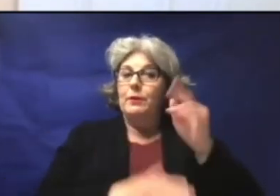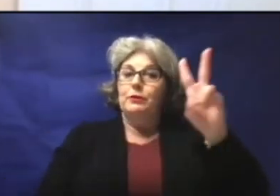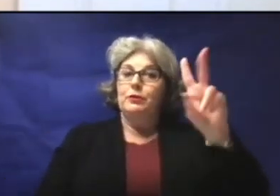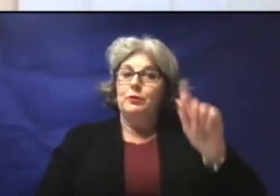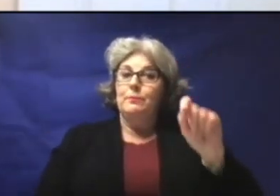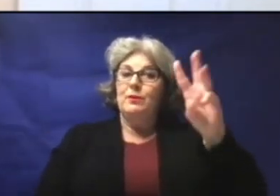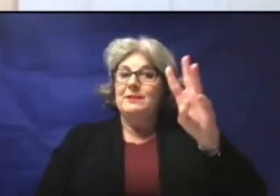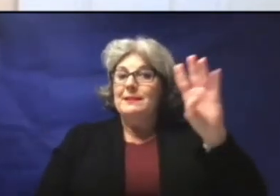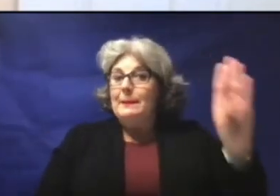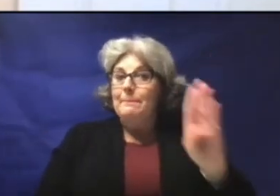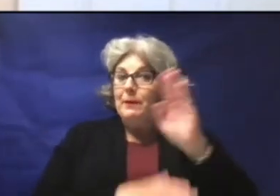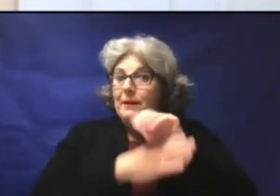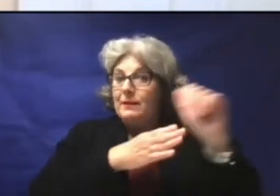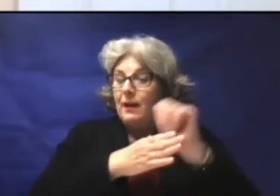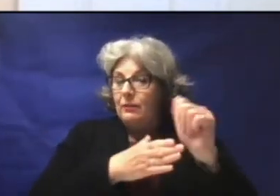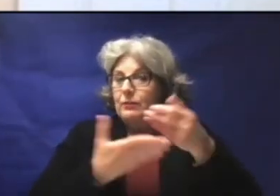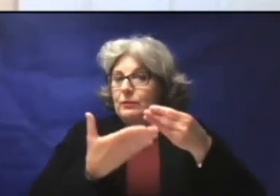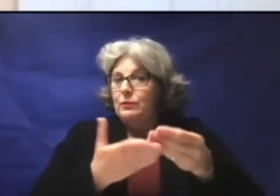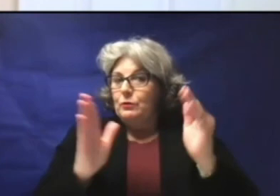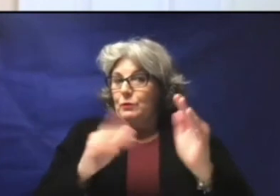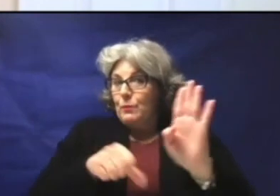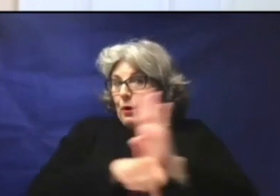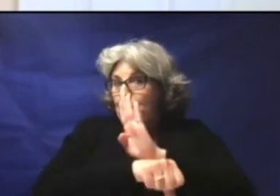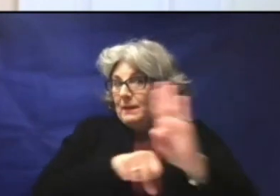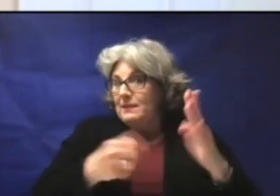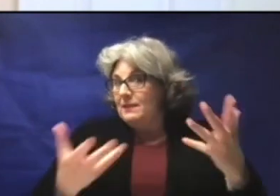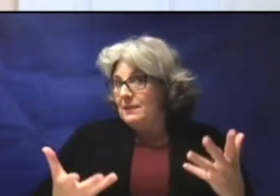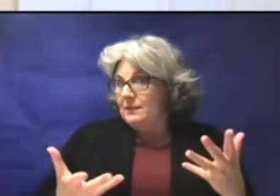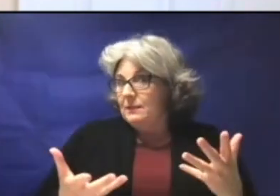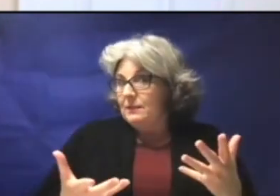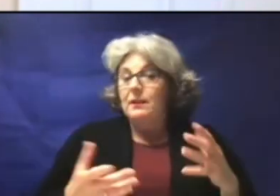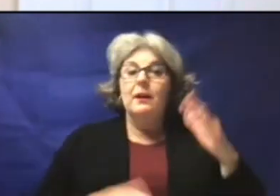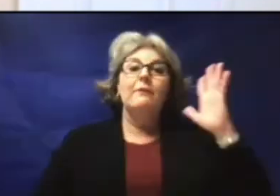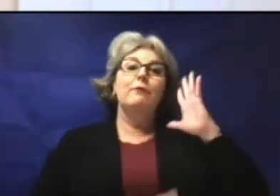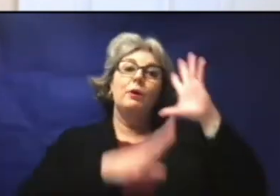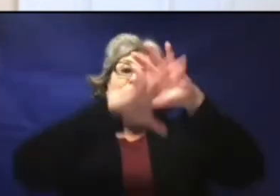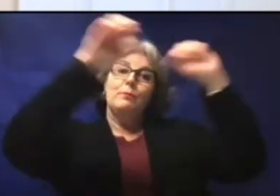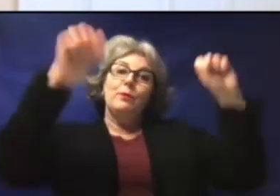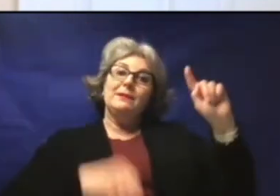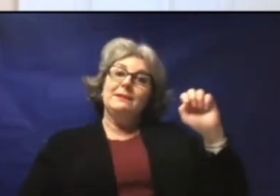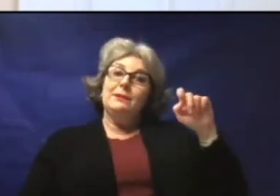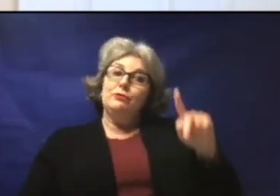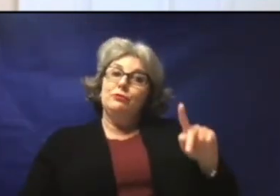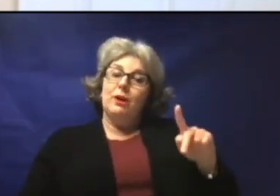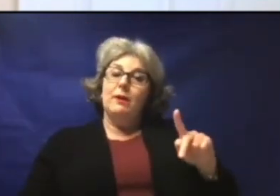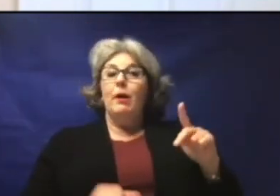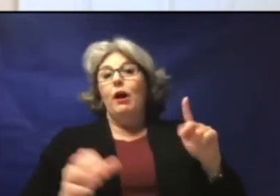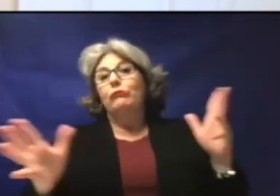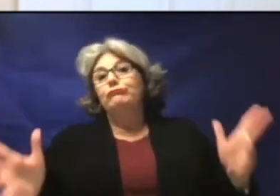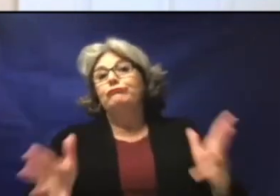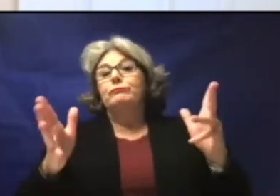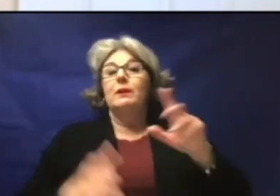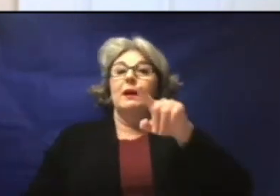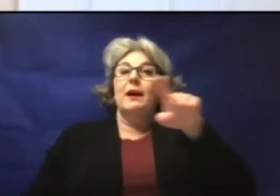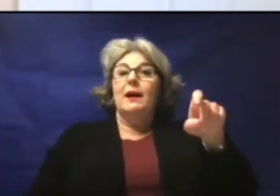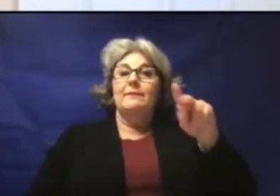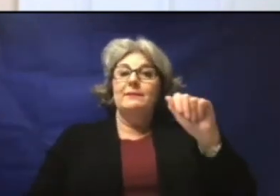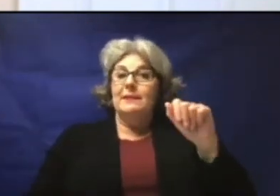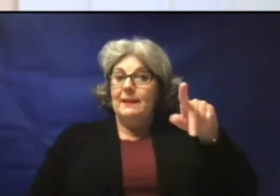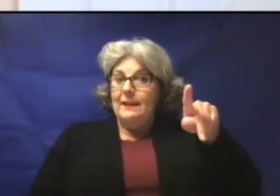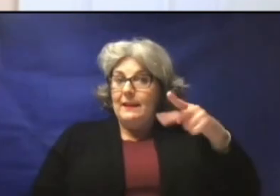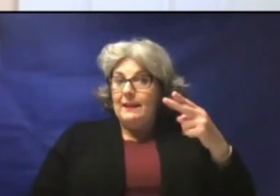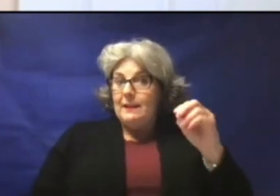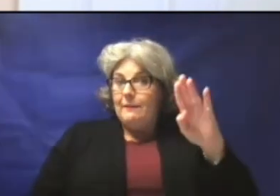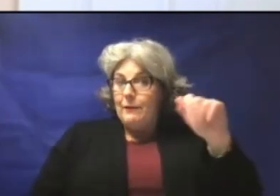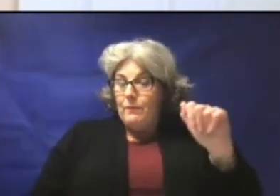$2.6 billion in relief to small businesses. And while former President Trump fanned the flames of xenophobia and